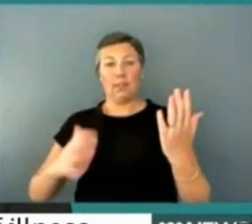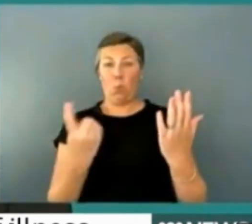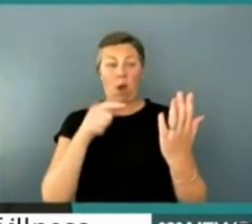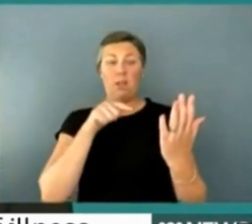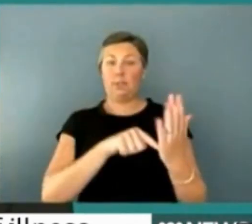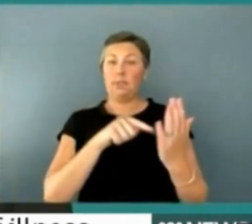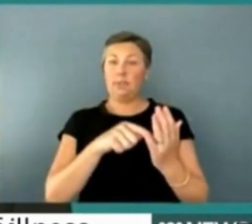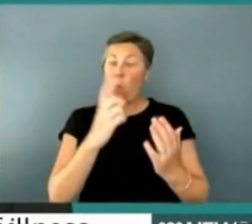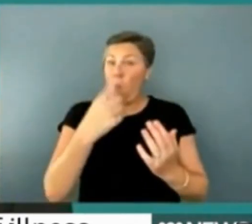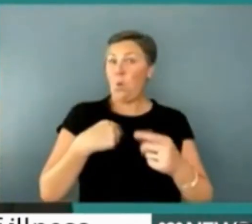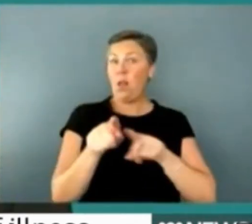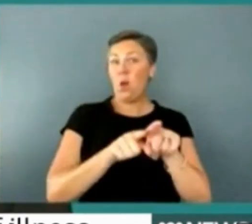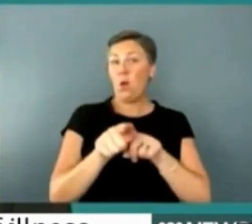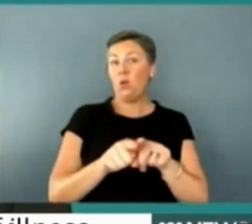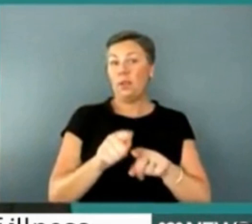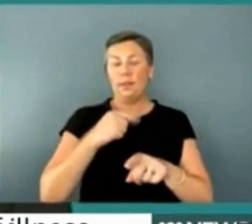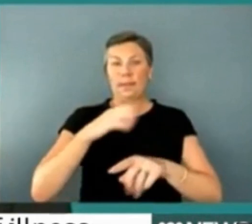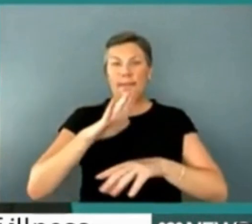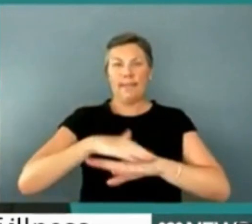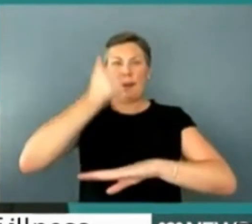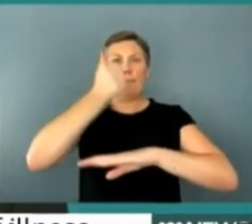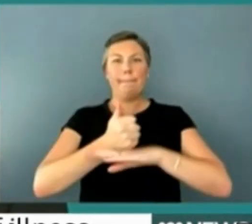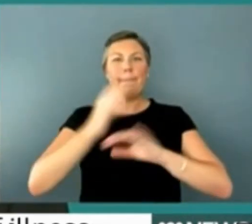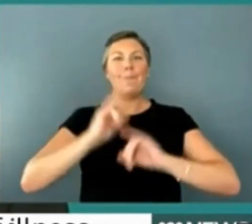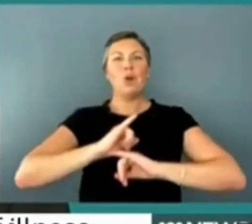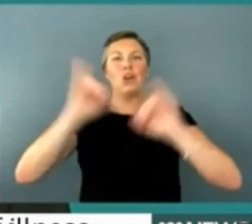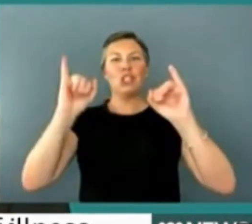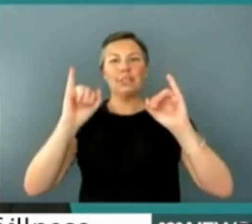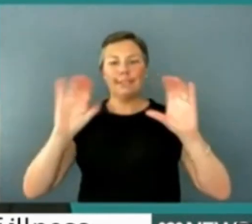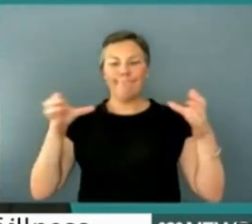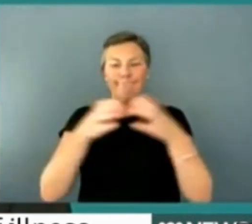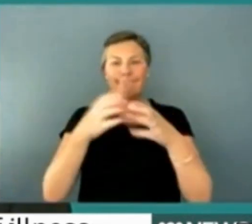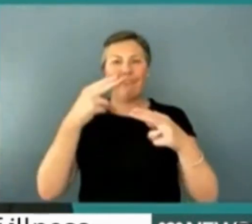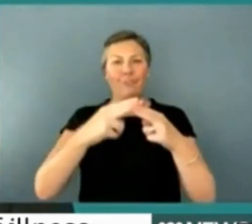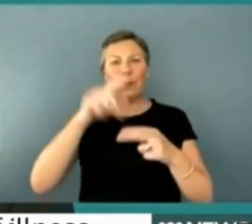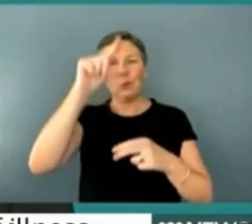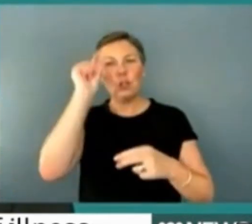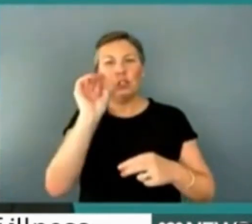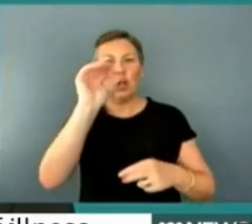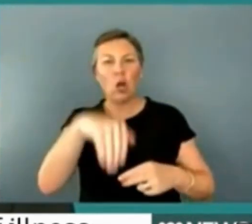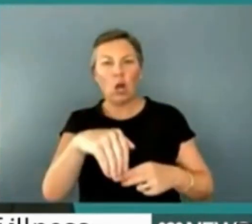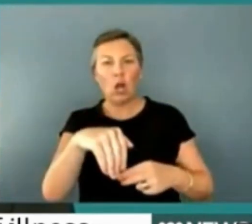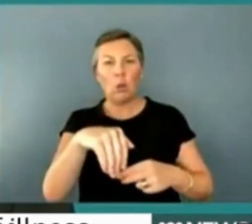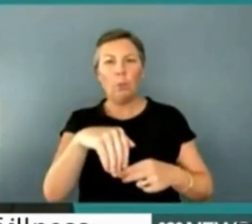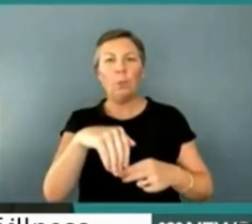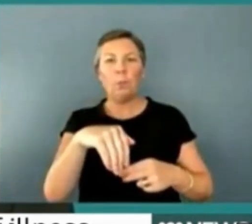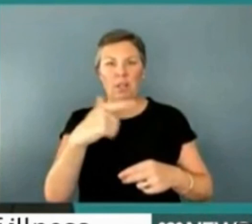Centre, which did eventually get those large number of outbreaks in aged care